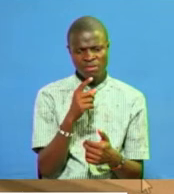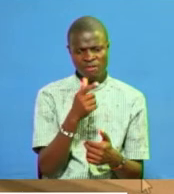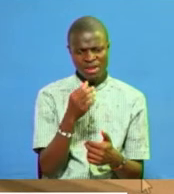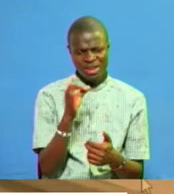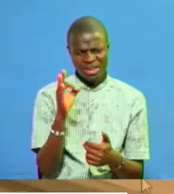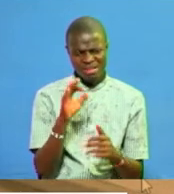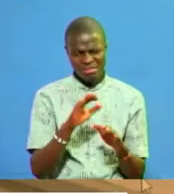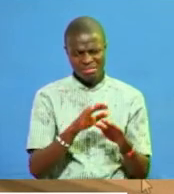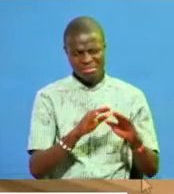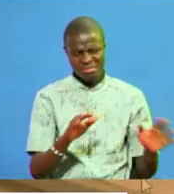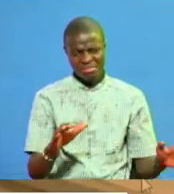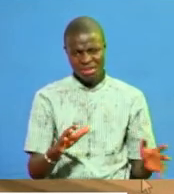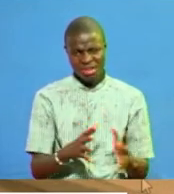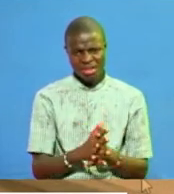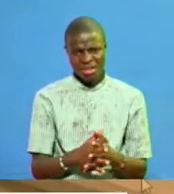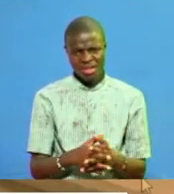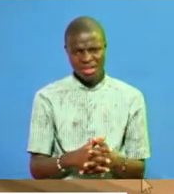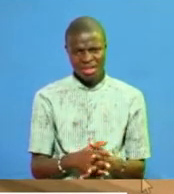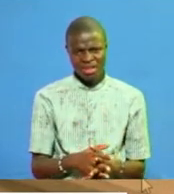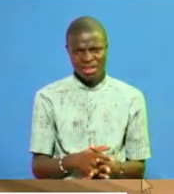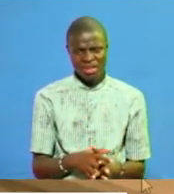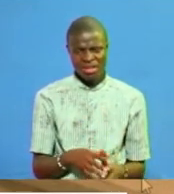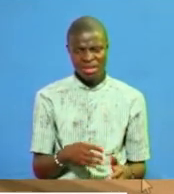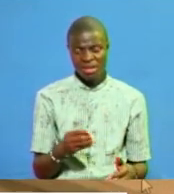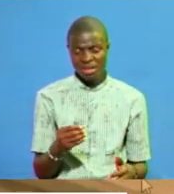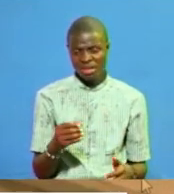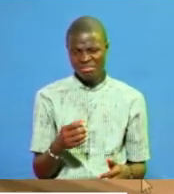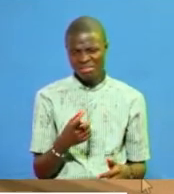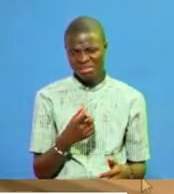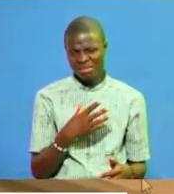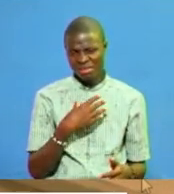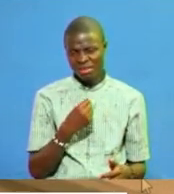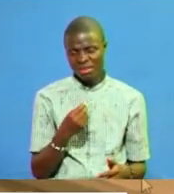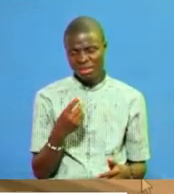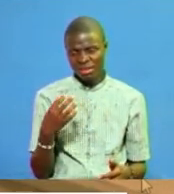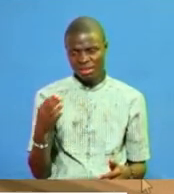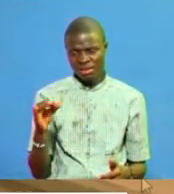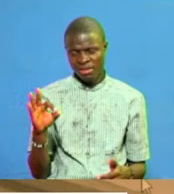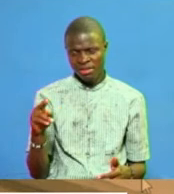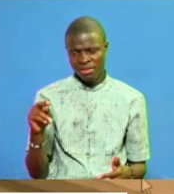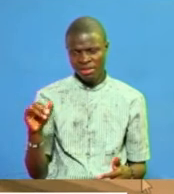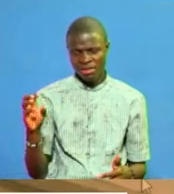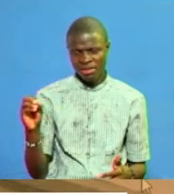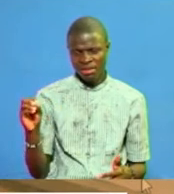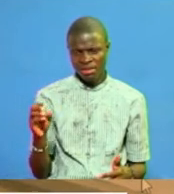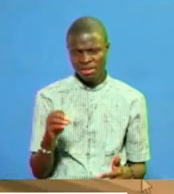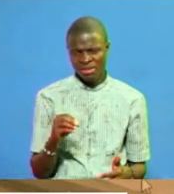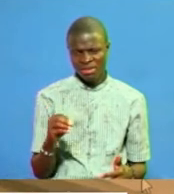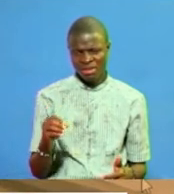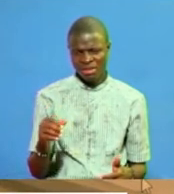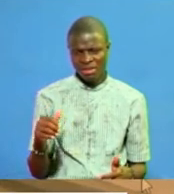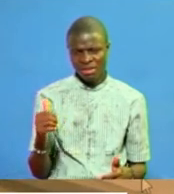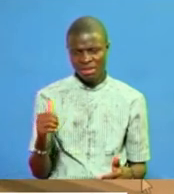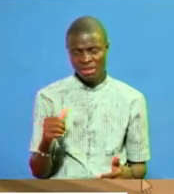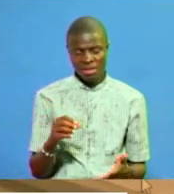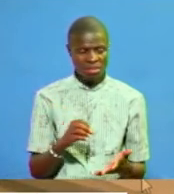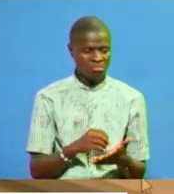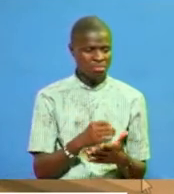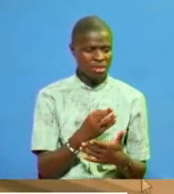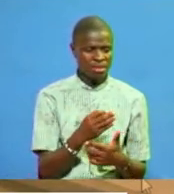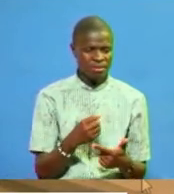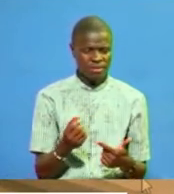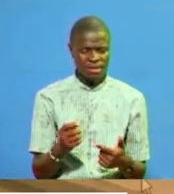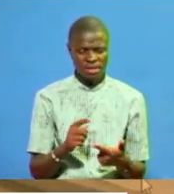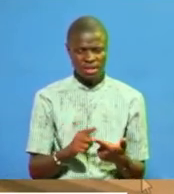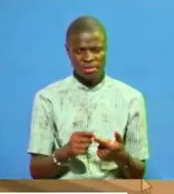an exchange like Binance. So once you get to the exchange, buy some Bitcoin and then transfer that wallet.